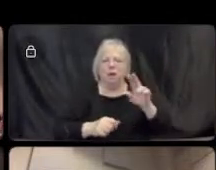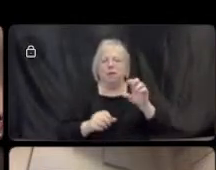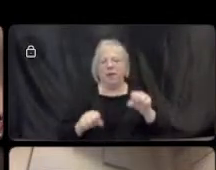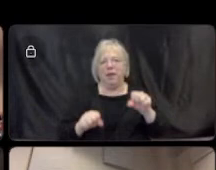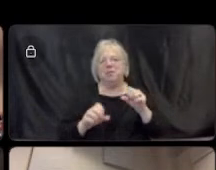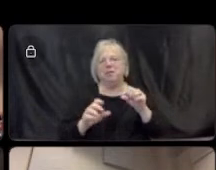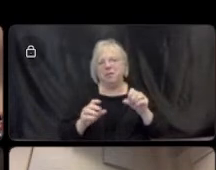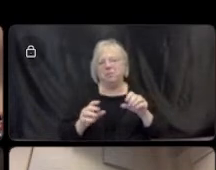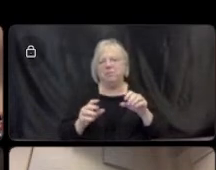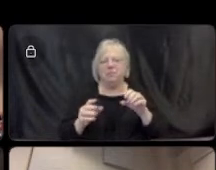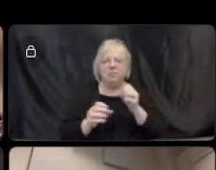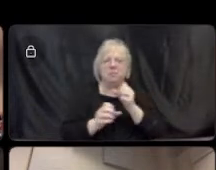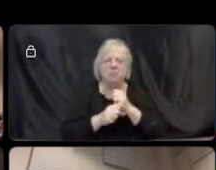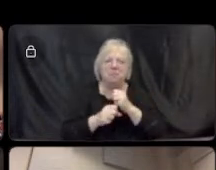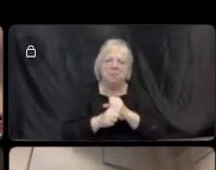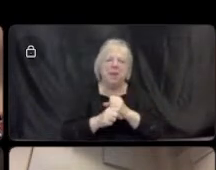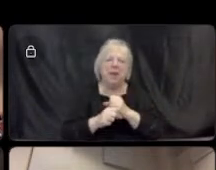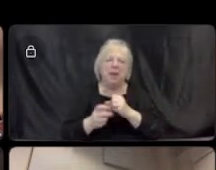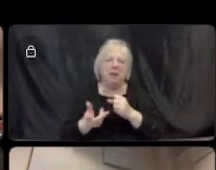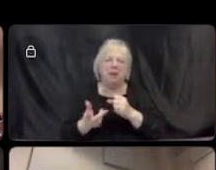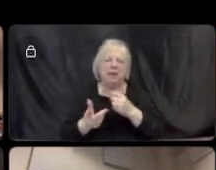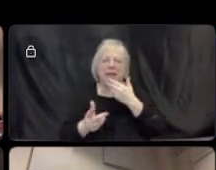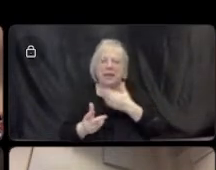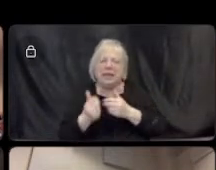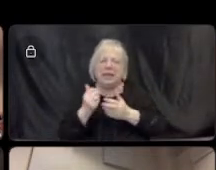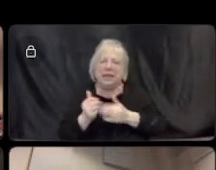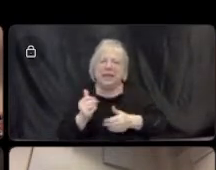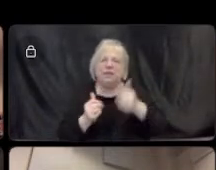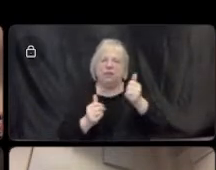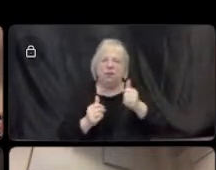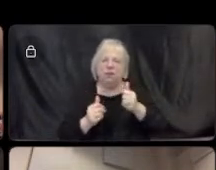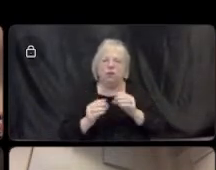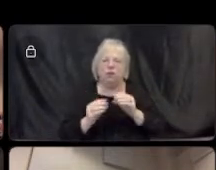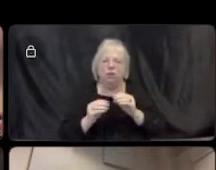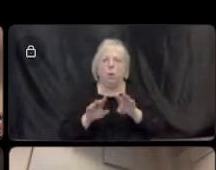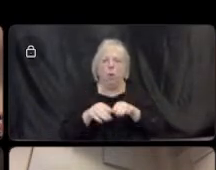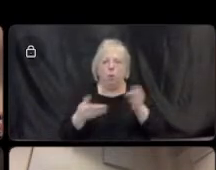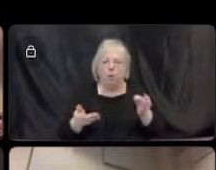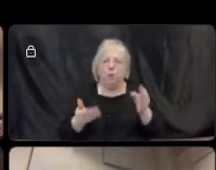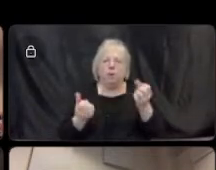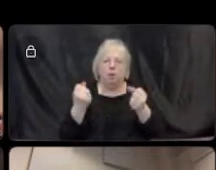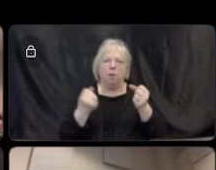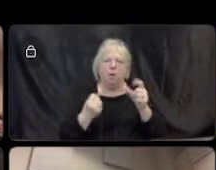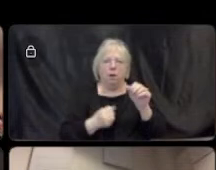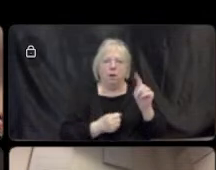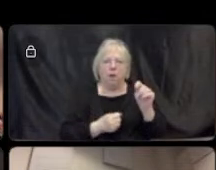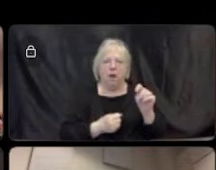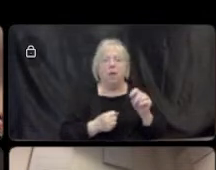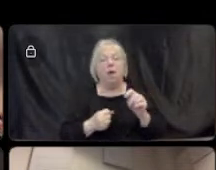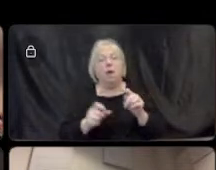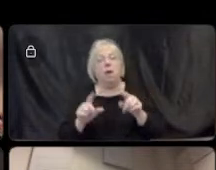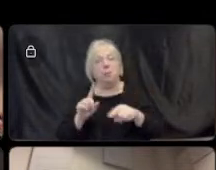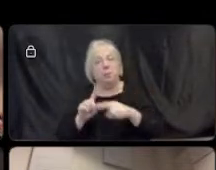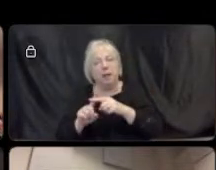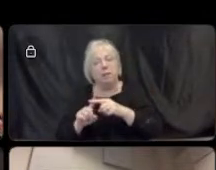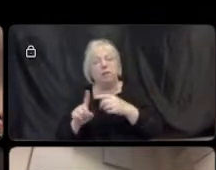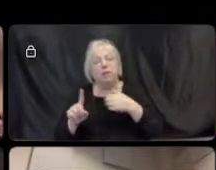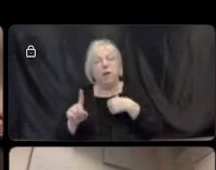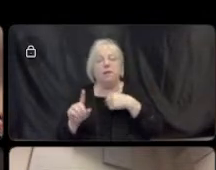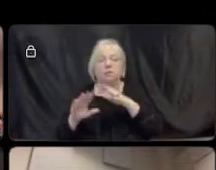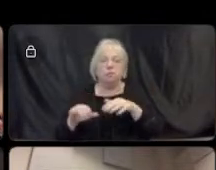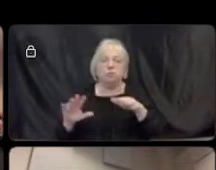feasible to put a car lot than on Guy Springs Road. And also, you got children that walks